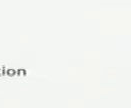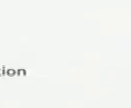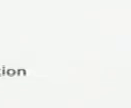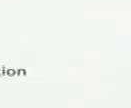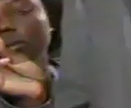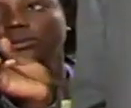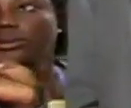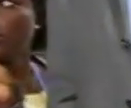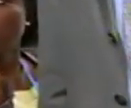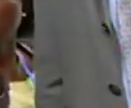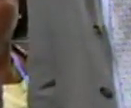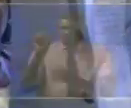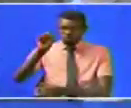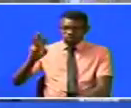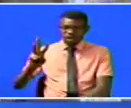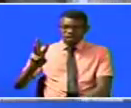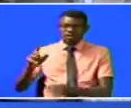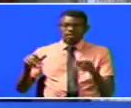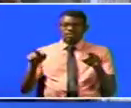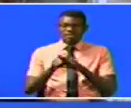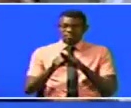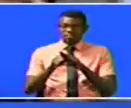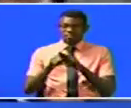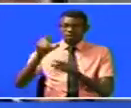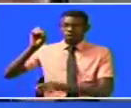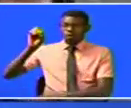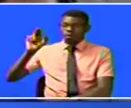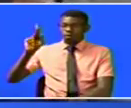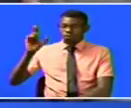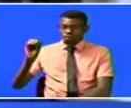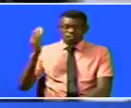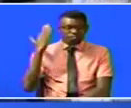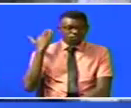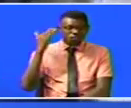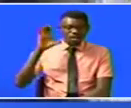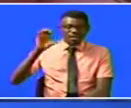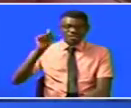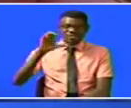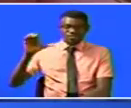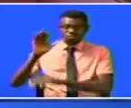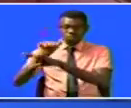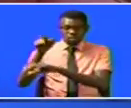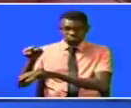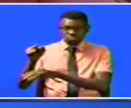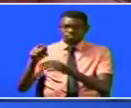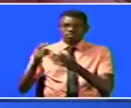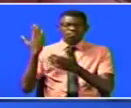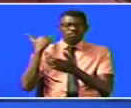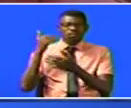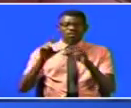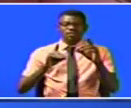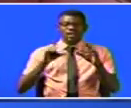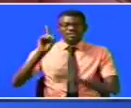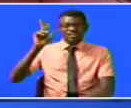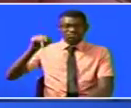audit vault software. A state of affairs that saw Ouko summoned by the EACC before former director of